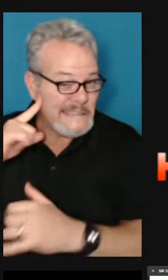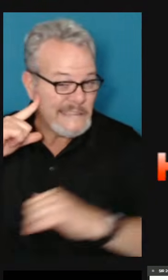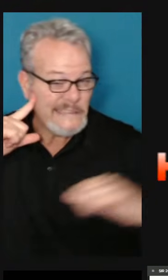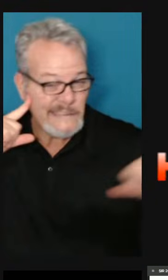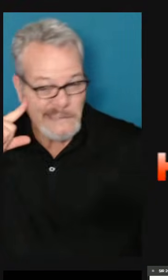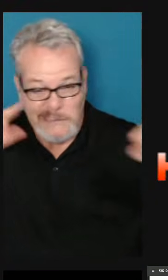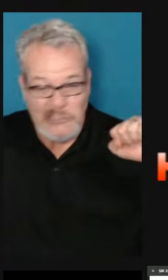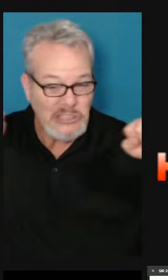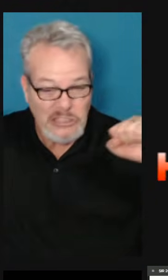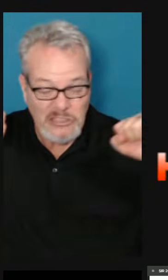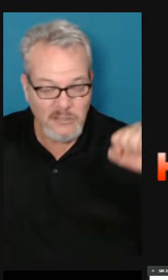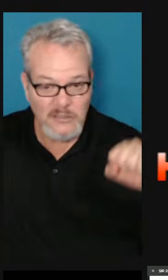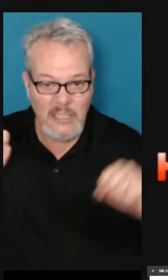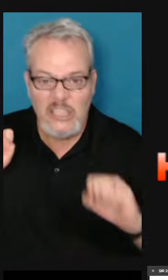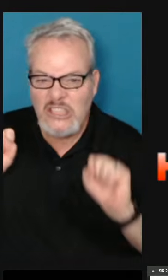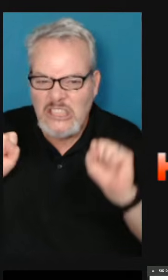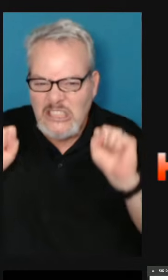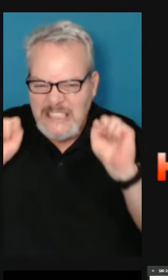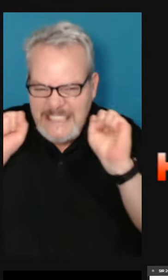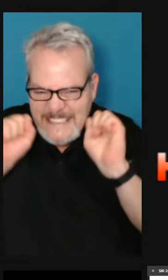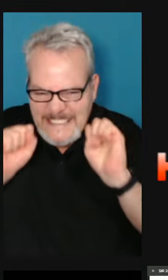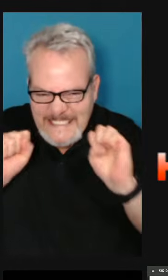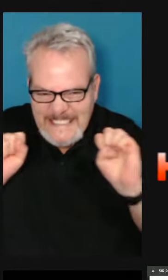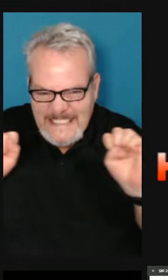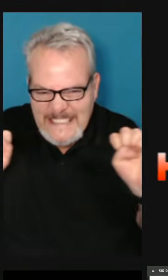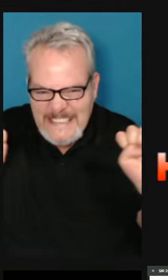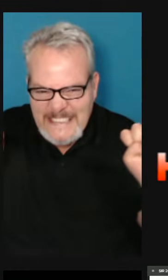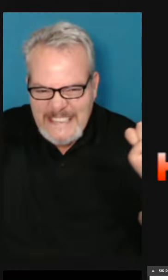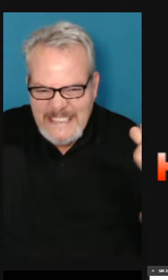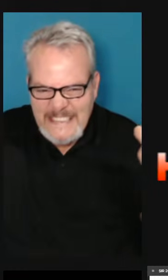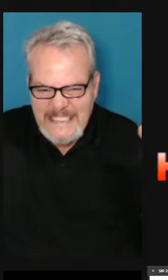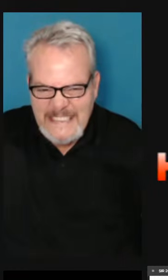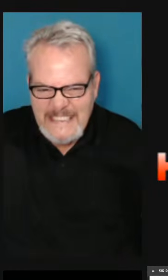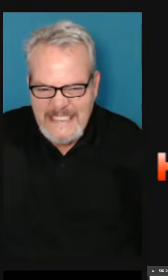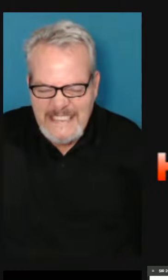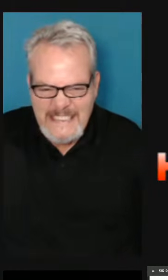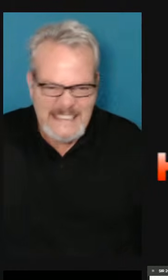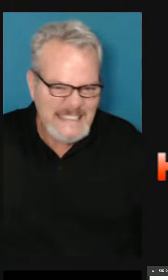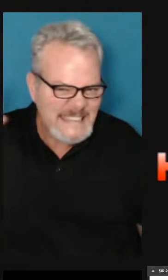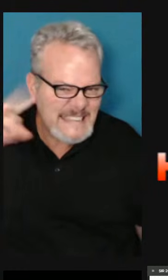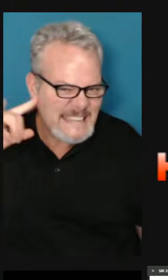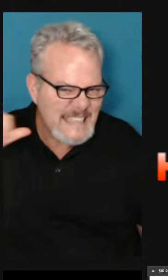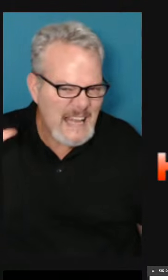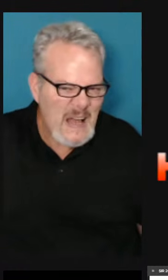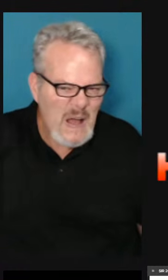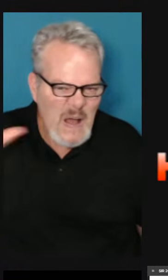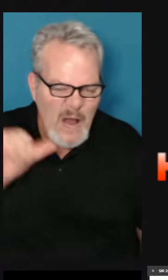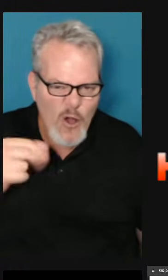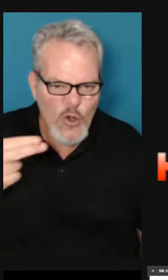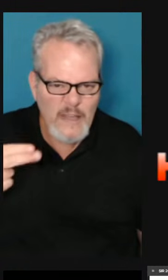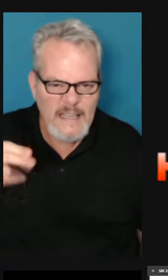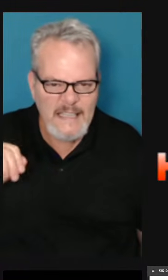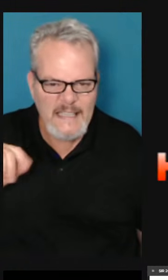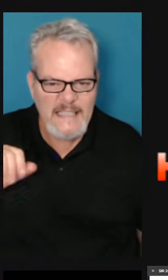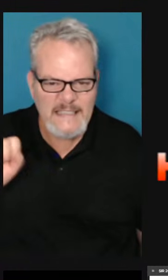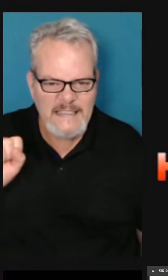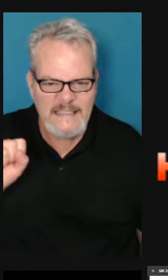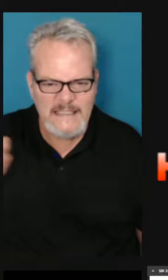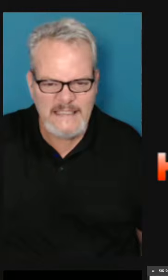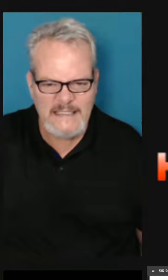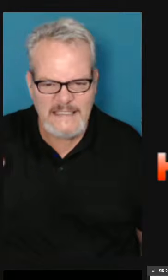period where the plume was so dense it obscured the bright part of the fountain.